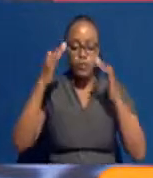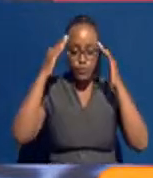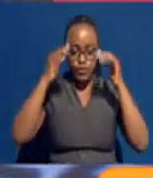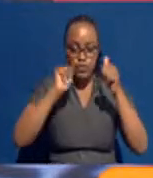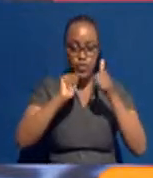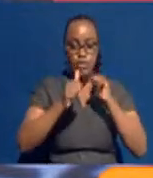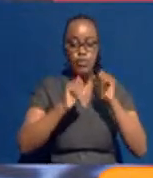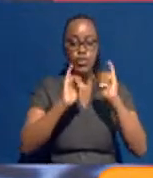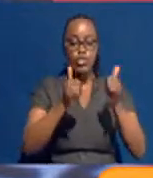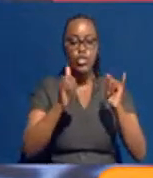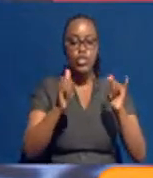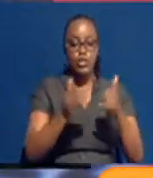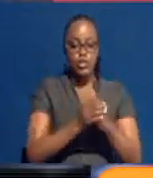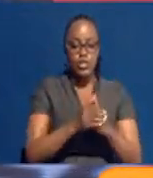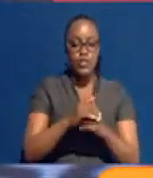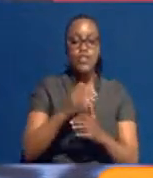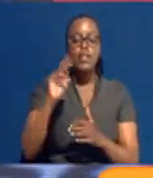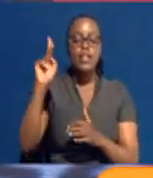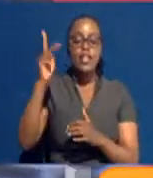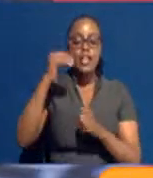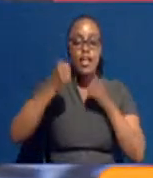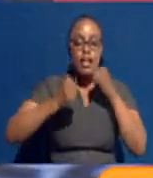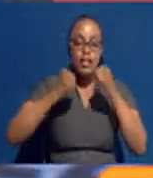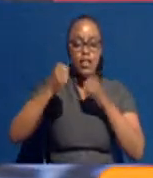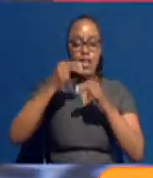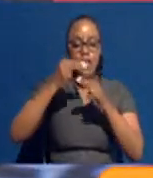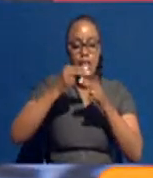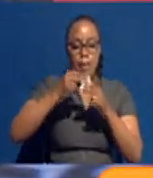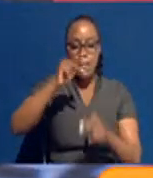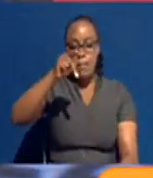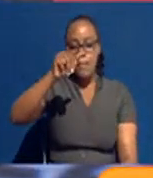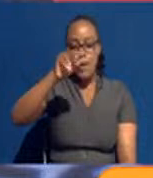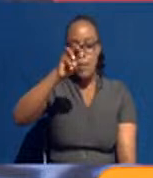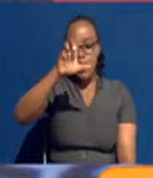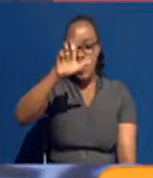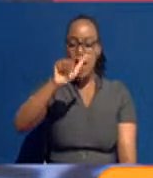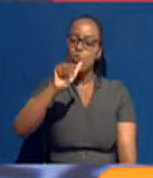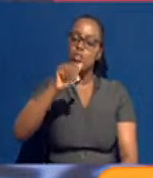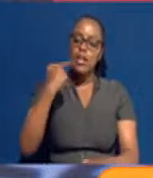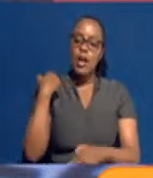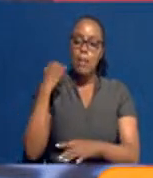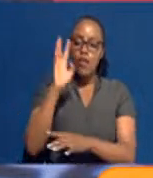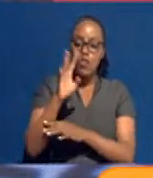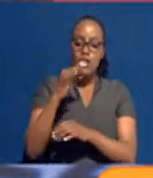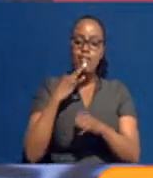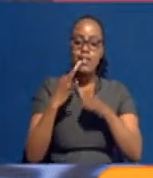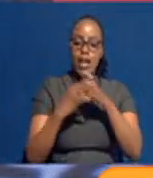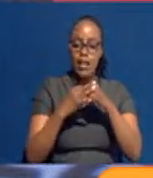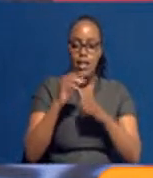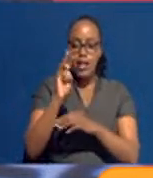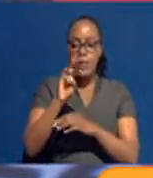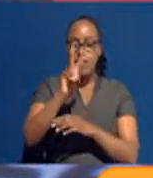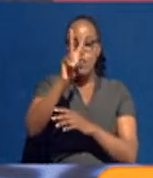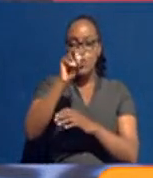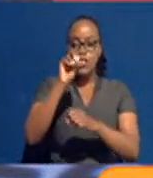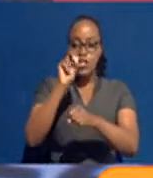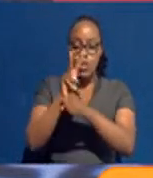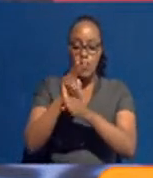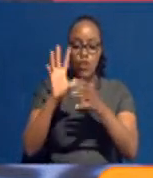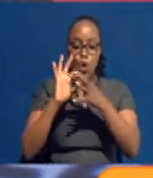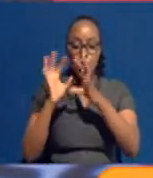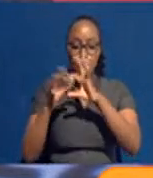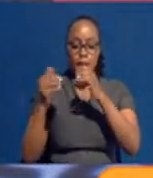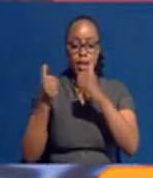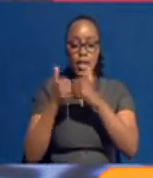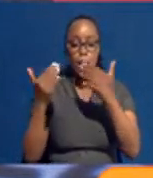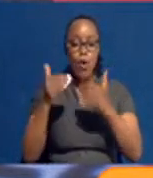sports news. And Kenyan athlete Pamela Jelimo, who finished fourth in the 800 meters at the 2012 Olympic Games